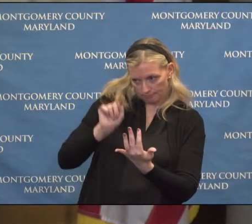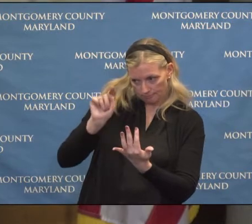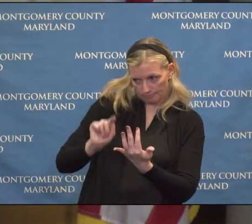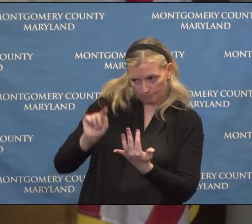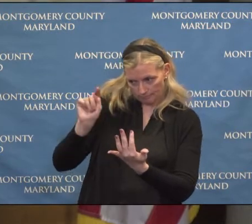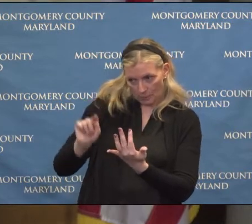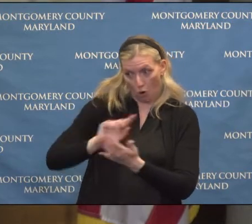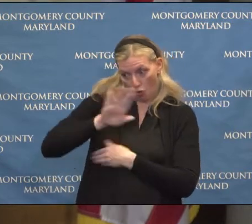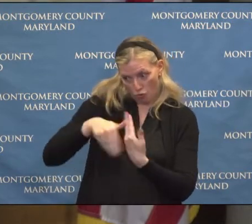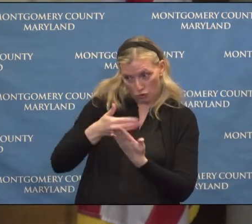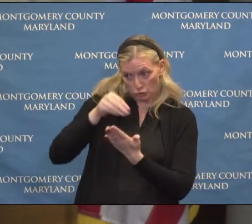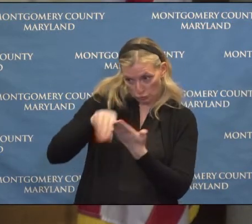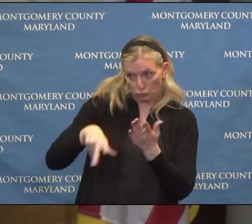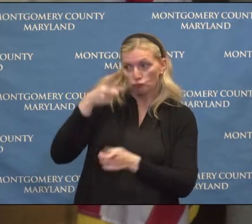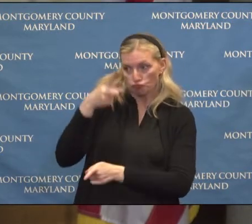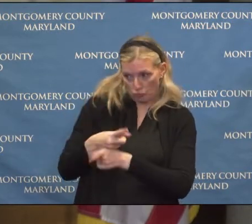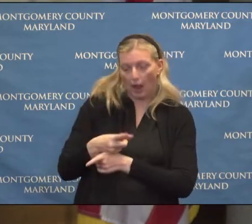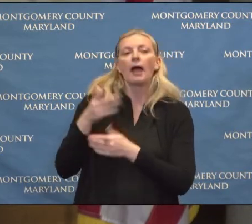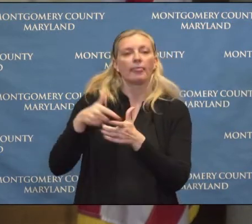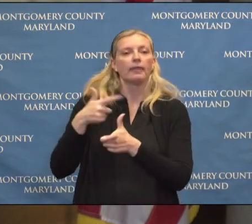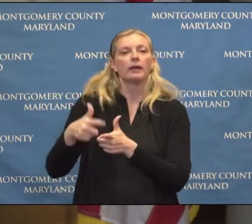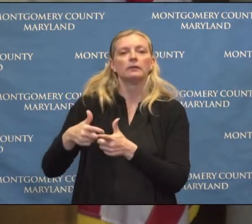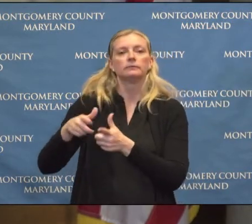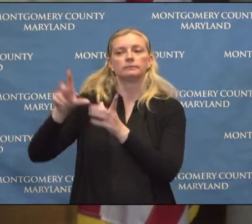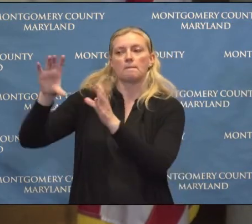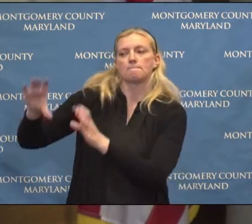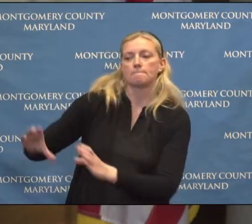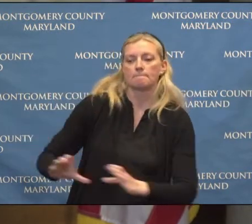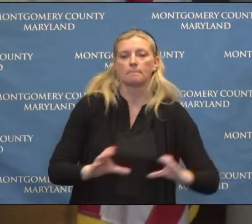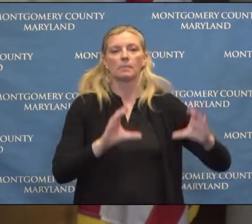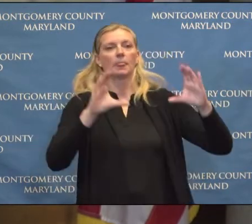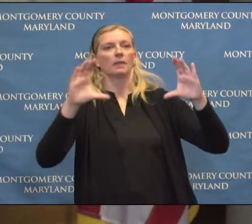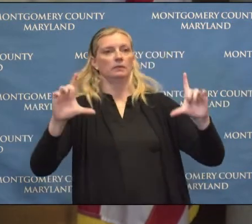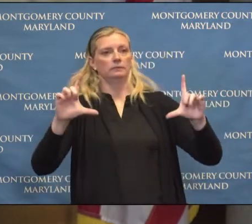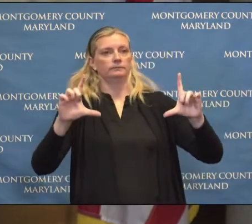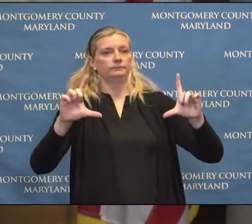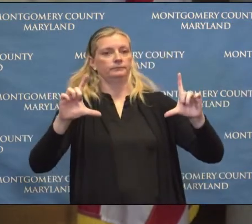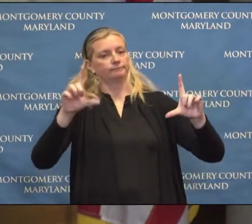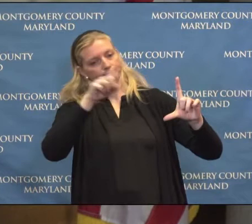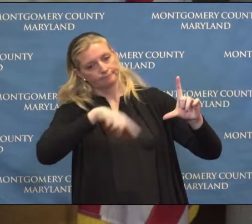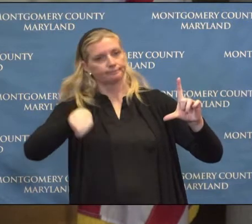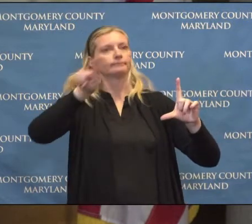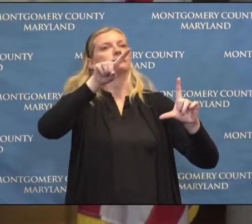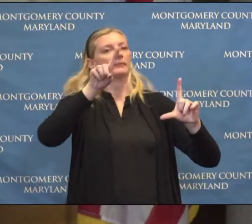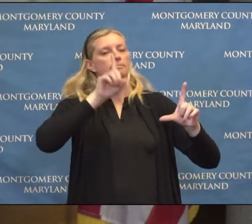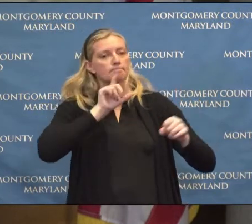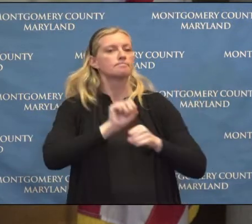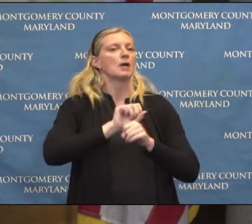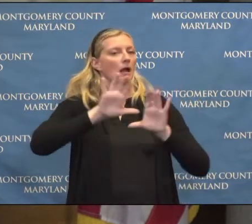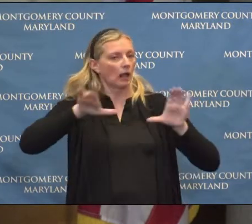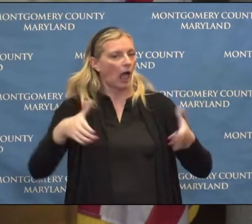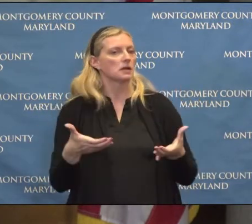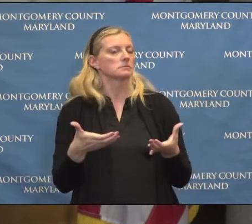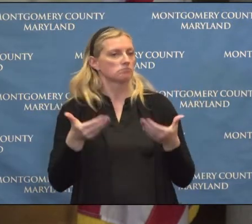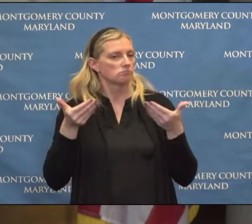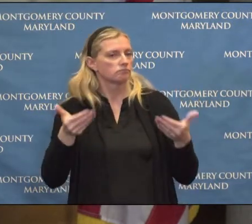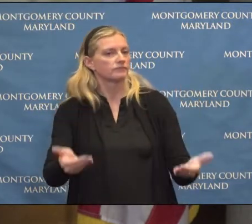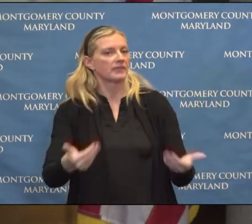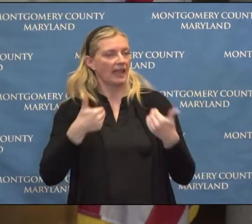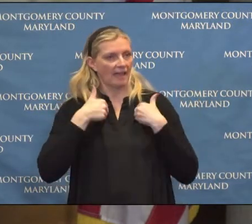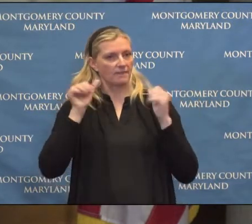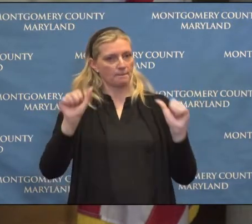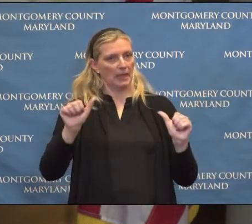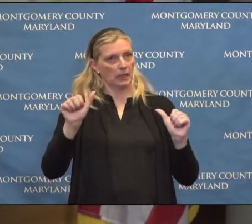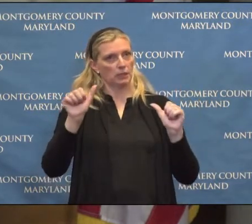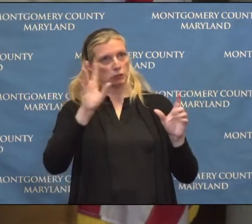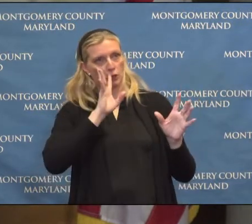student having the full class function, so the teacher has to give me the ability to talk to my whole class or